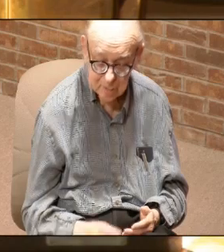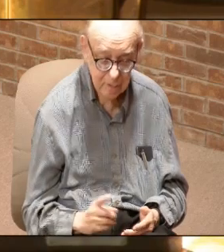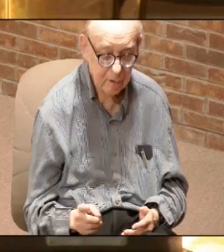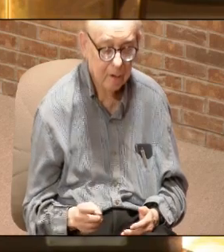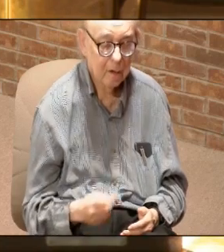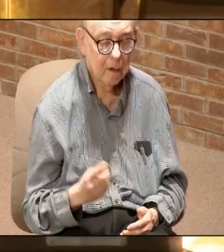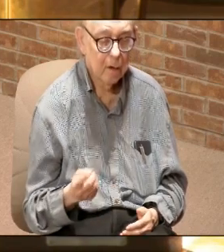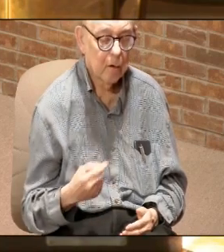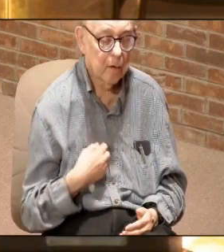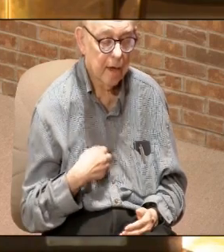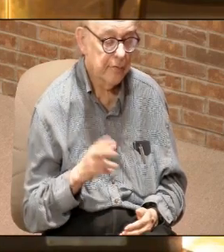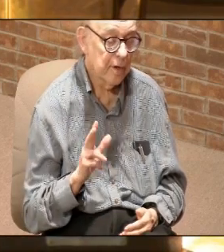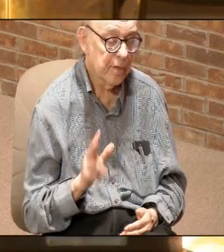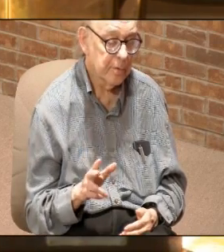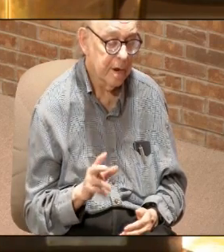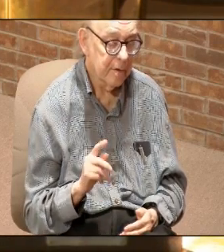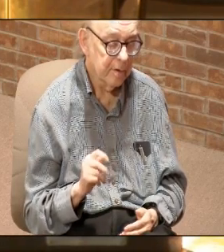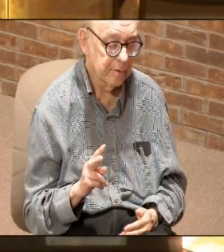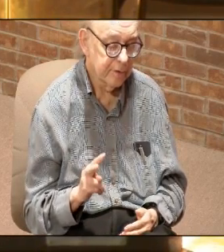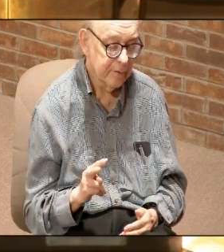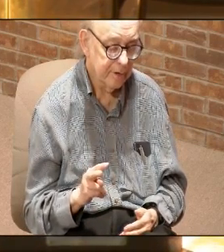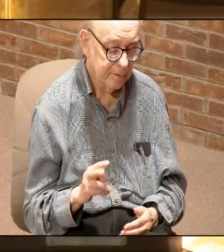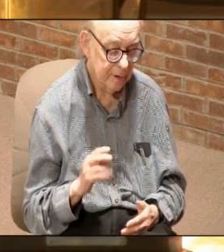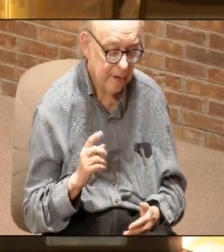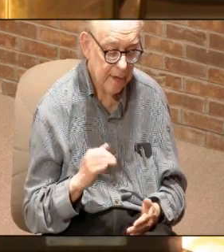And they would only have 3 of them.